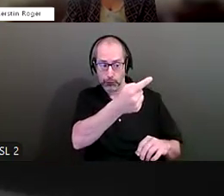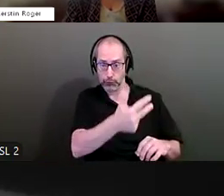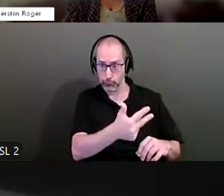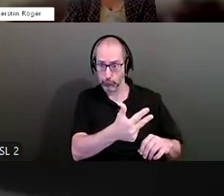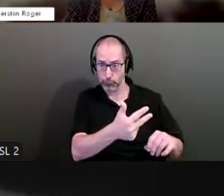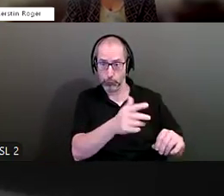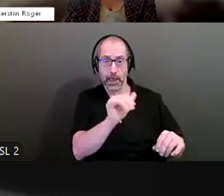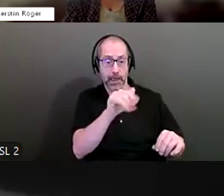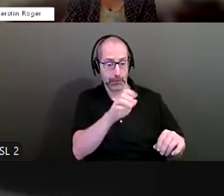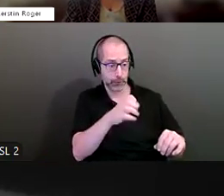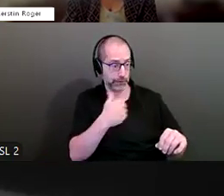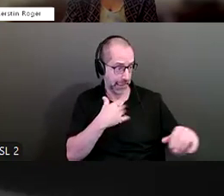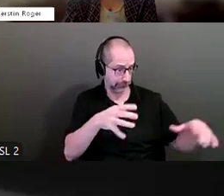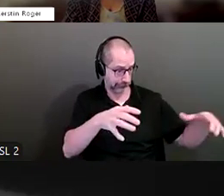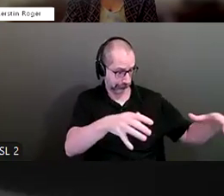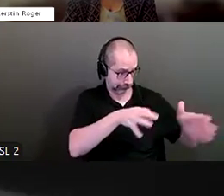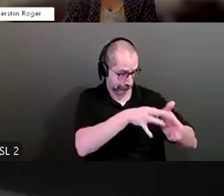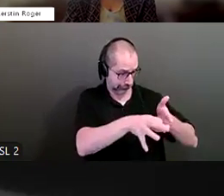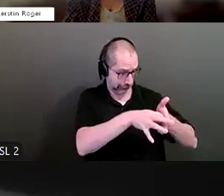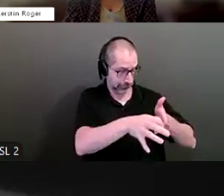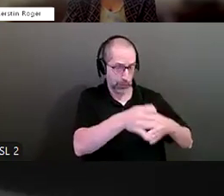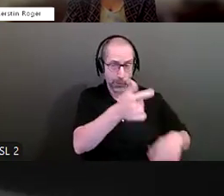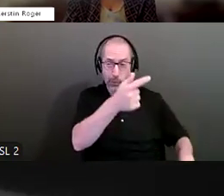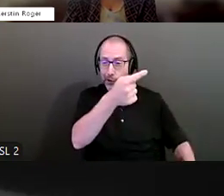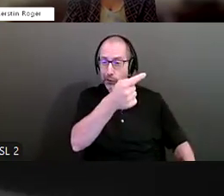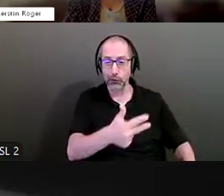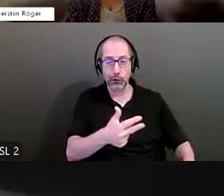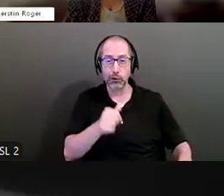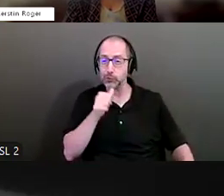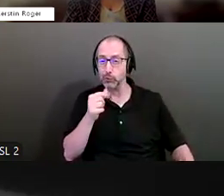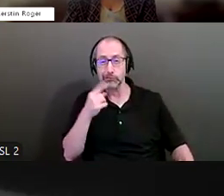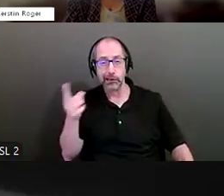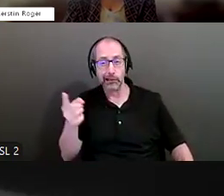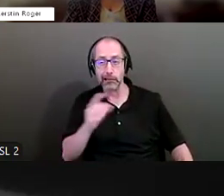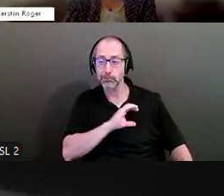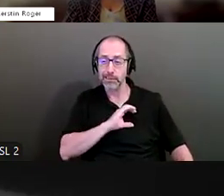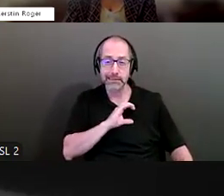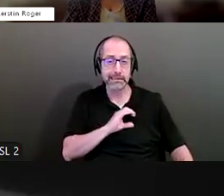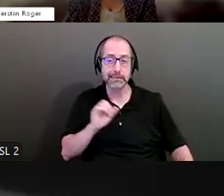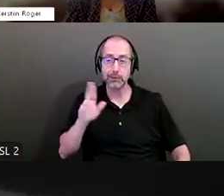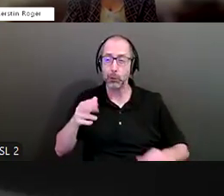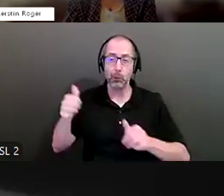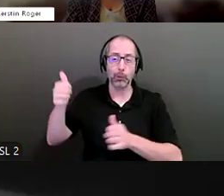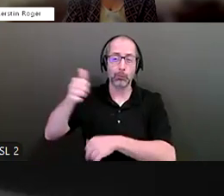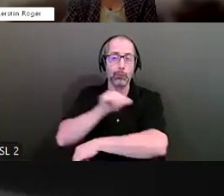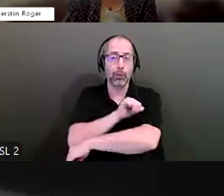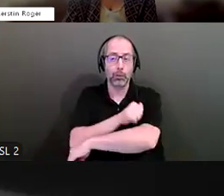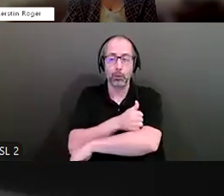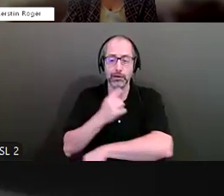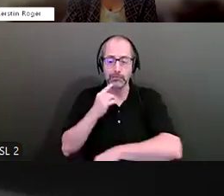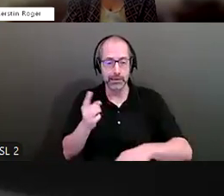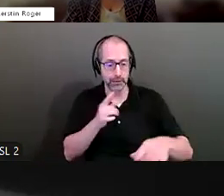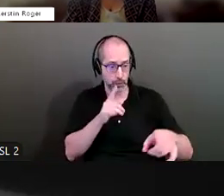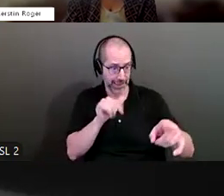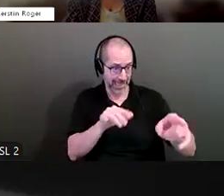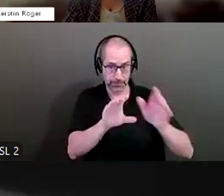abuse against older adults is unreported to the authorities. So those missing pictures in this slide are the folks